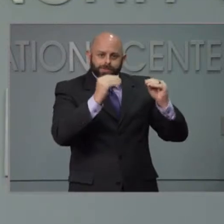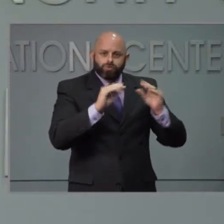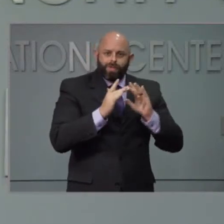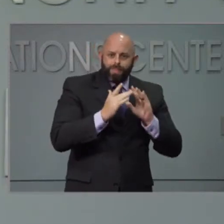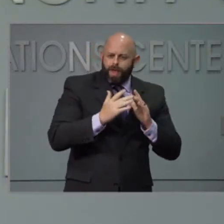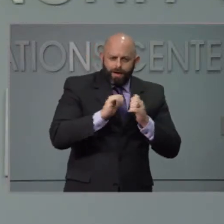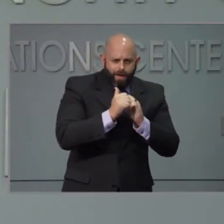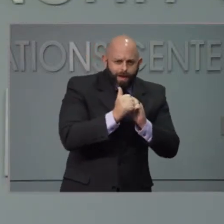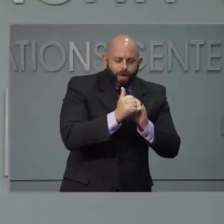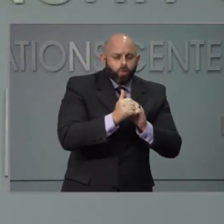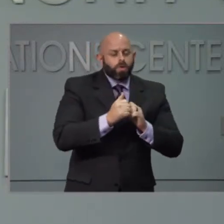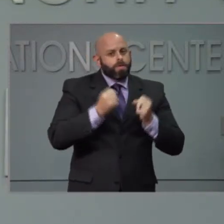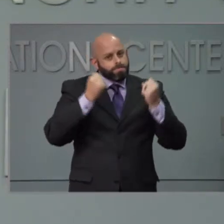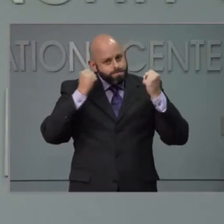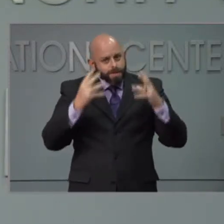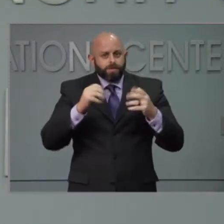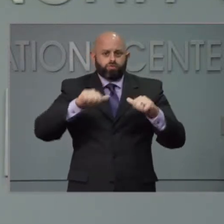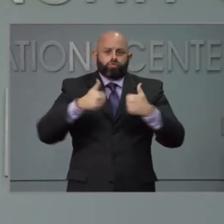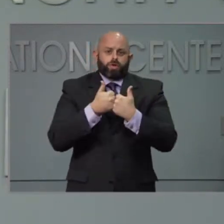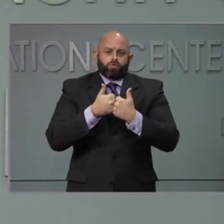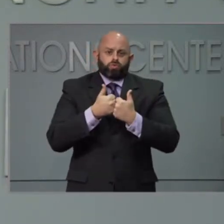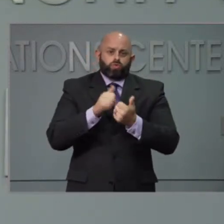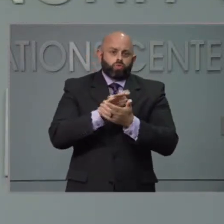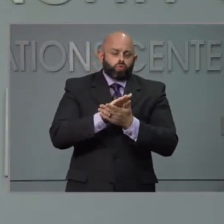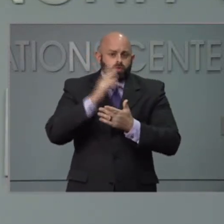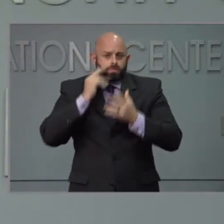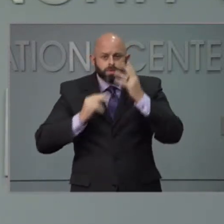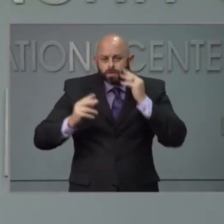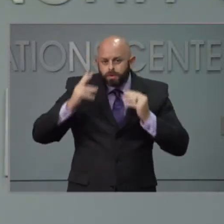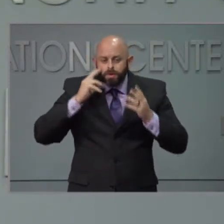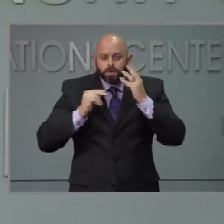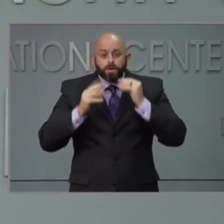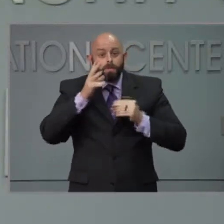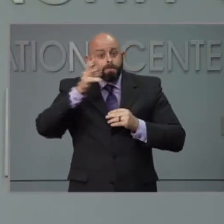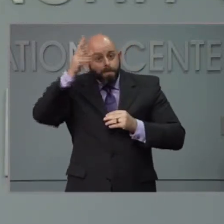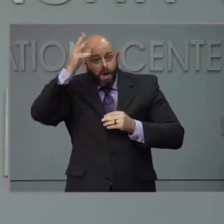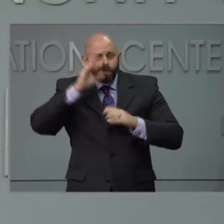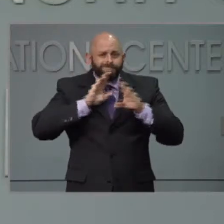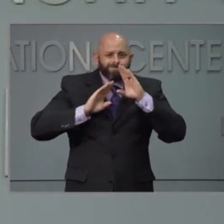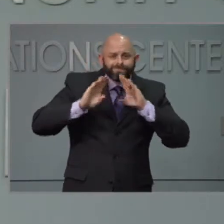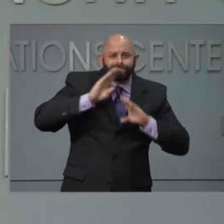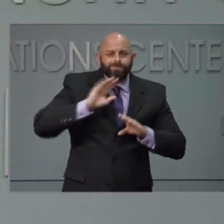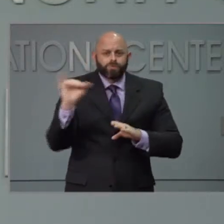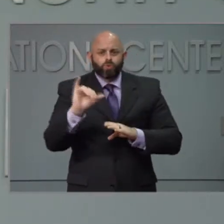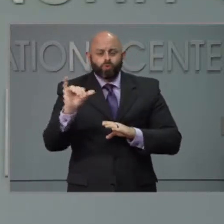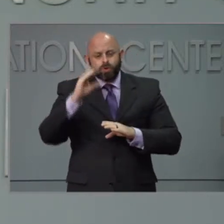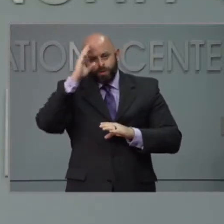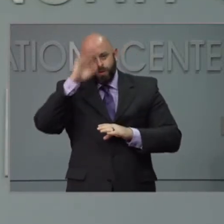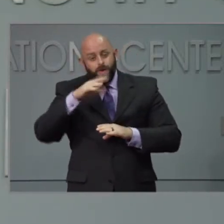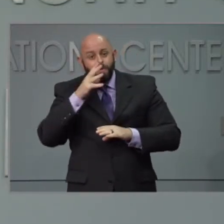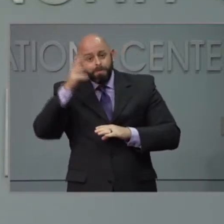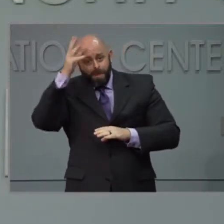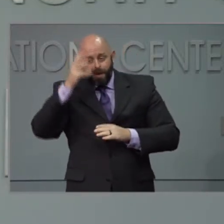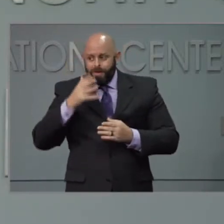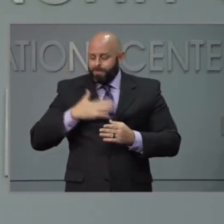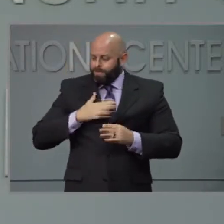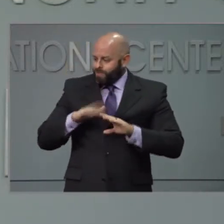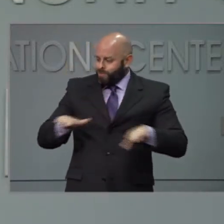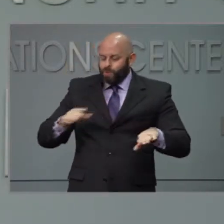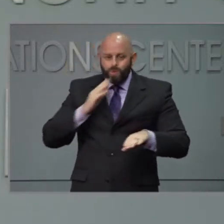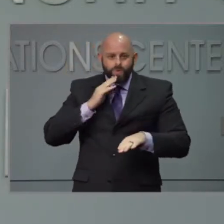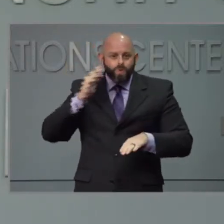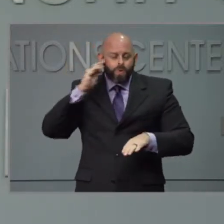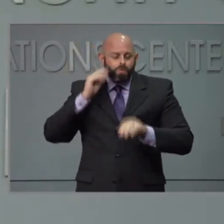are amazing challenges that are being faced by schools and parents. And I know it's tough on the parents to have children home longer